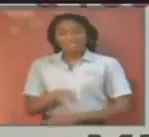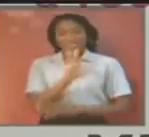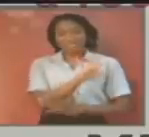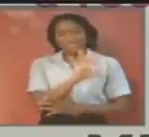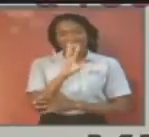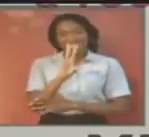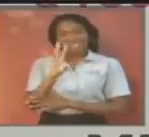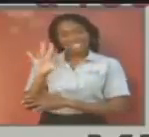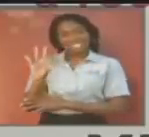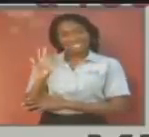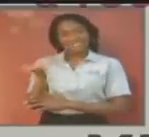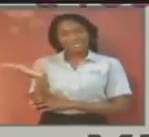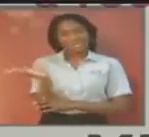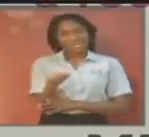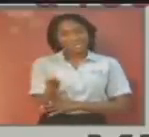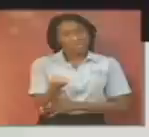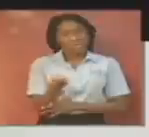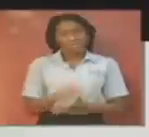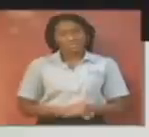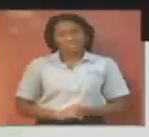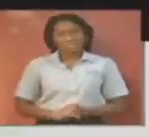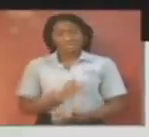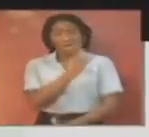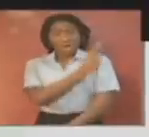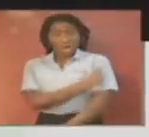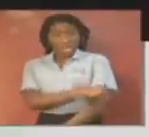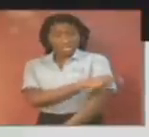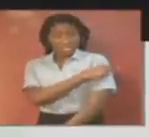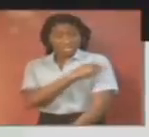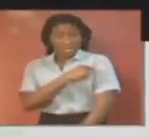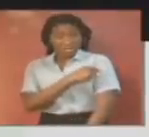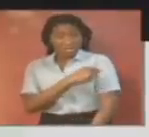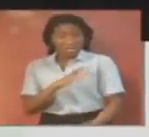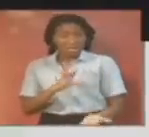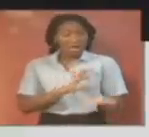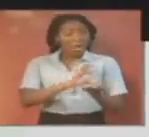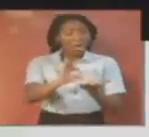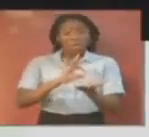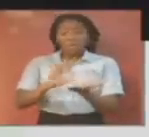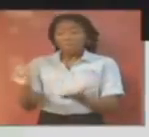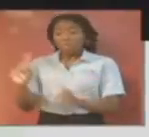577 deaths. So I'll break down the hospital figures a little bit further.